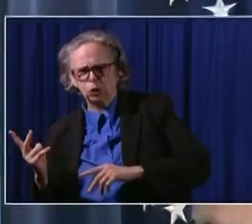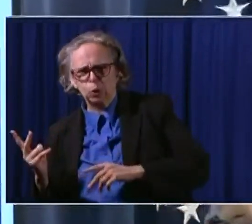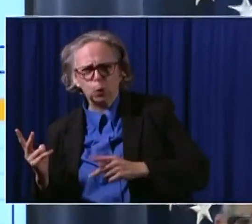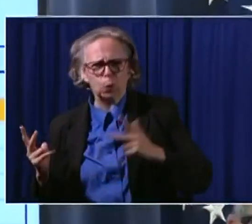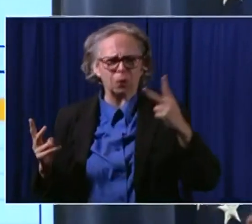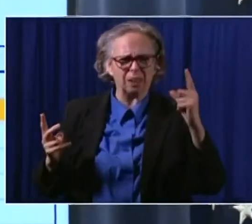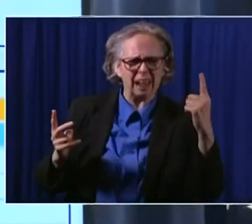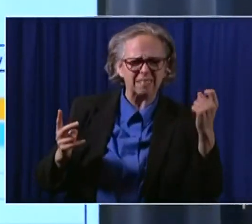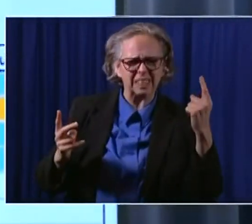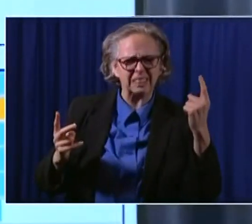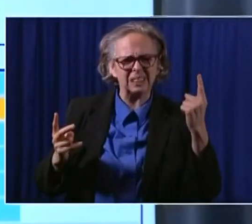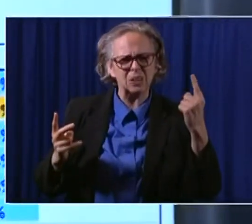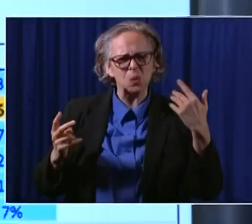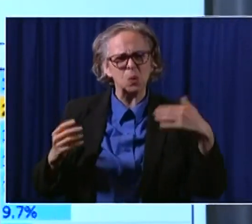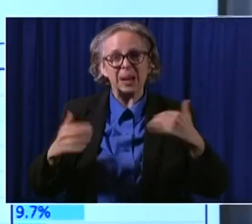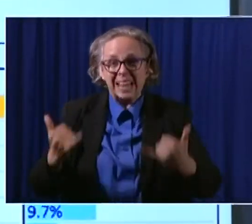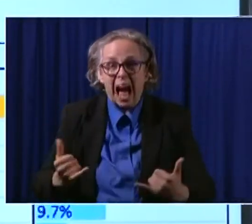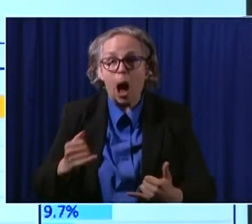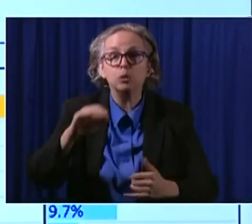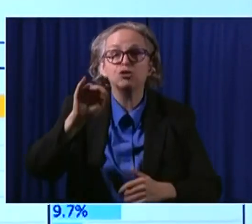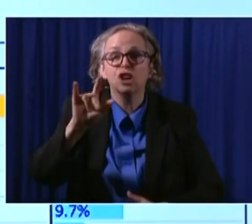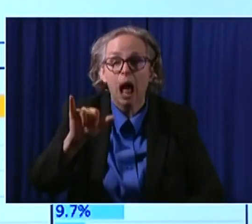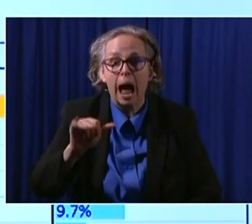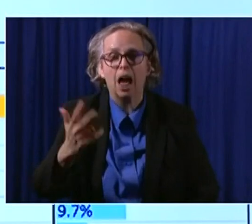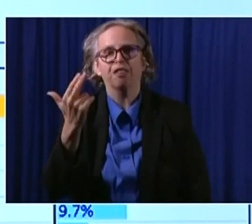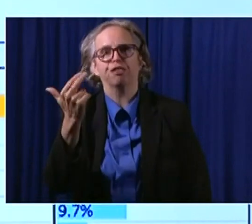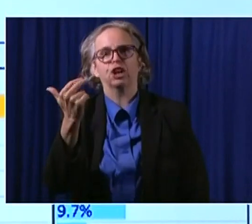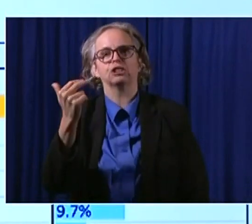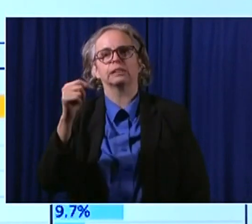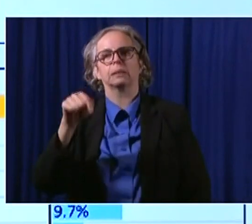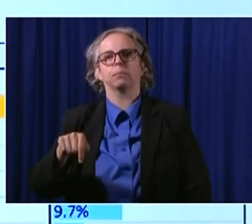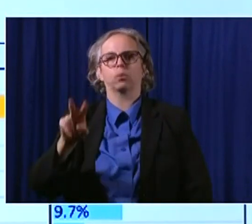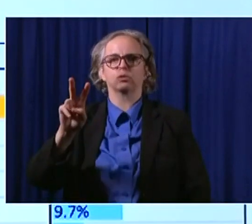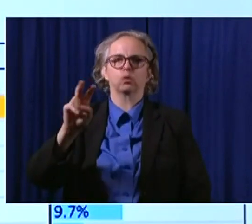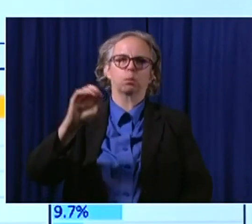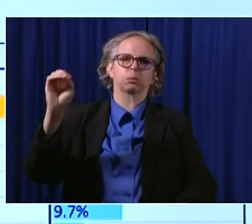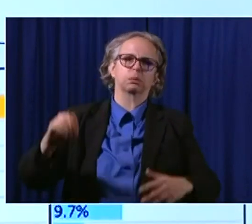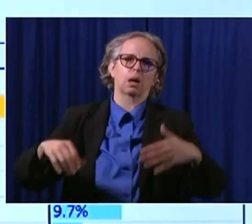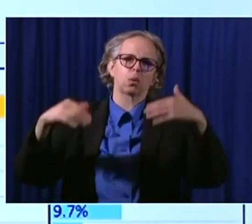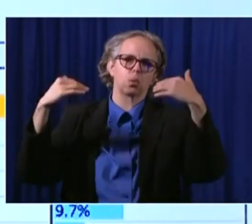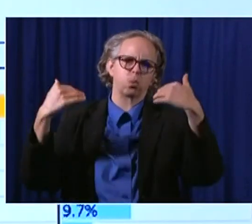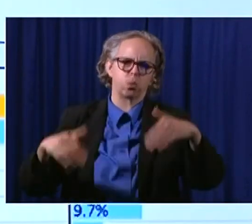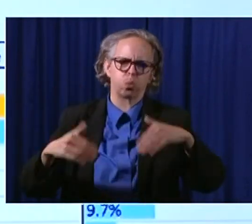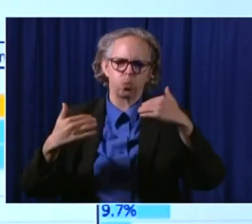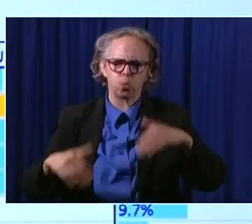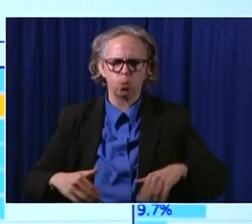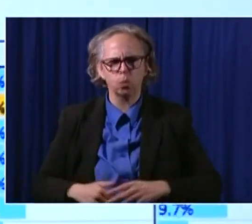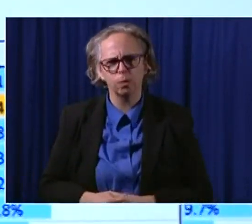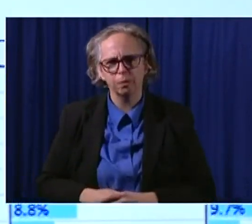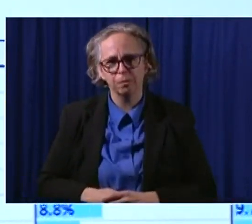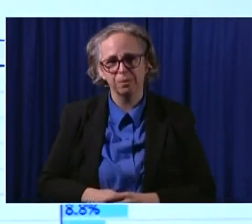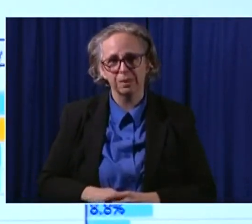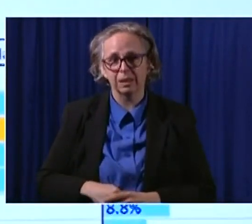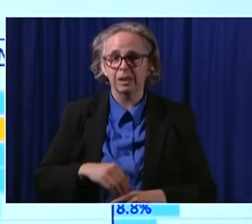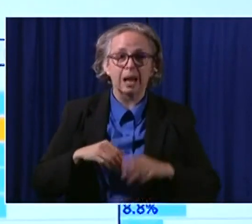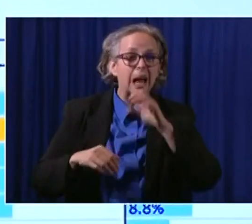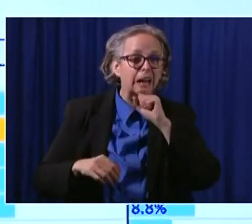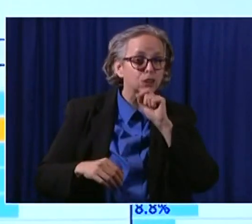one, those between the age of 20 and 29, you'll see that in March it was about